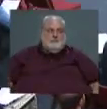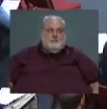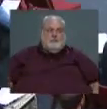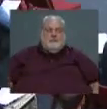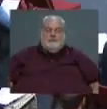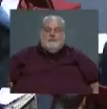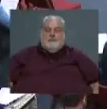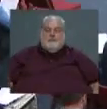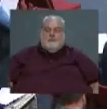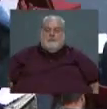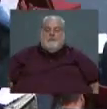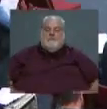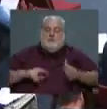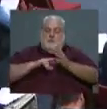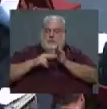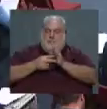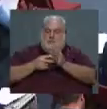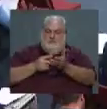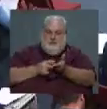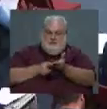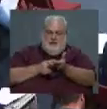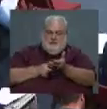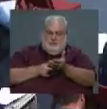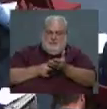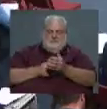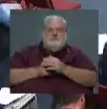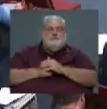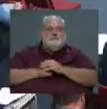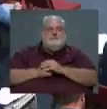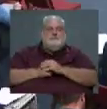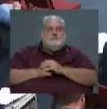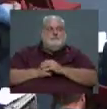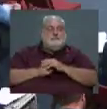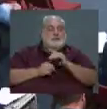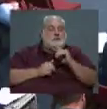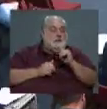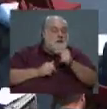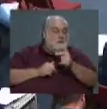add it separately for the purpose of possible discussion. Is there a